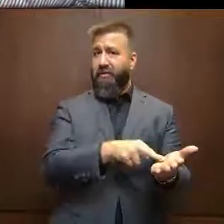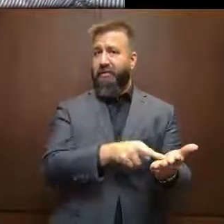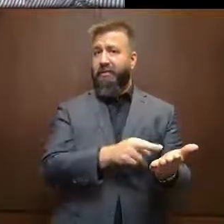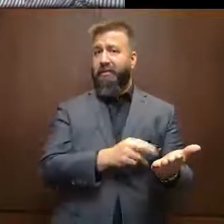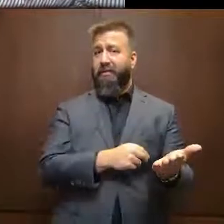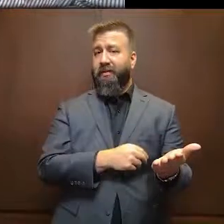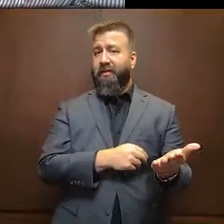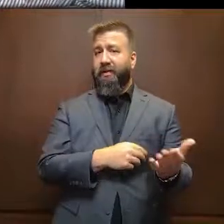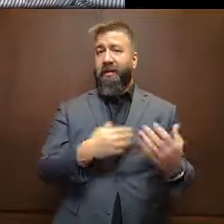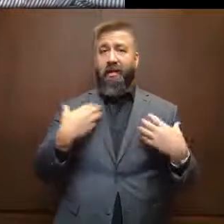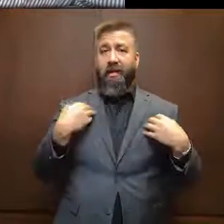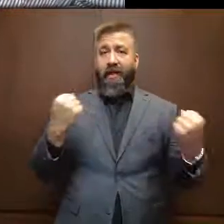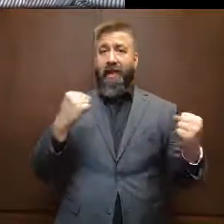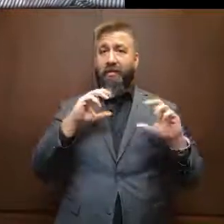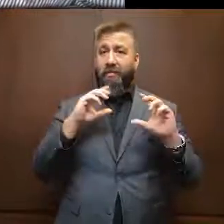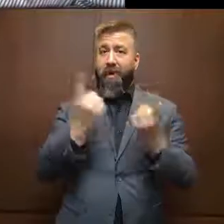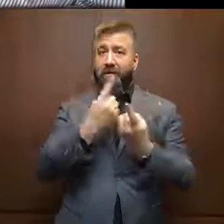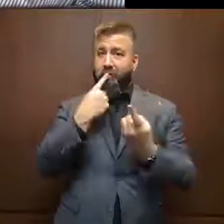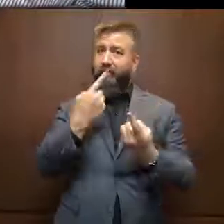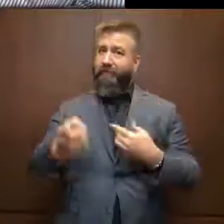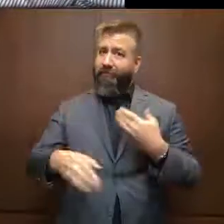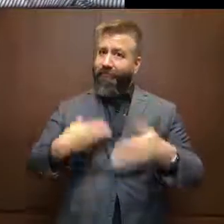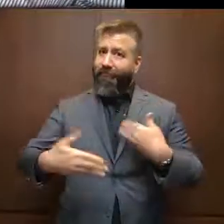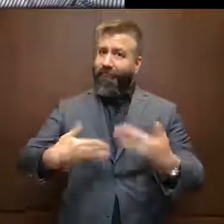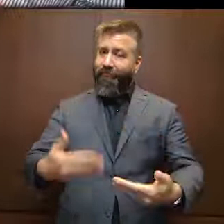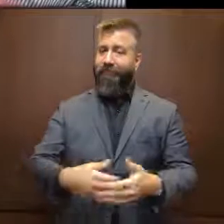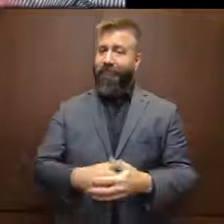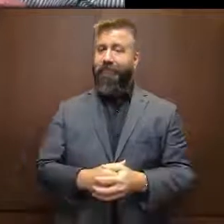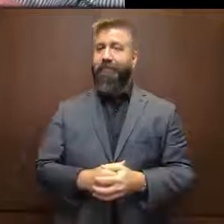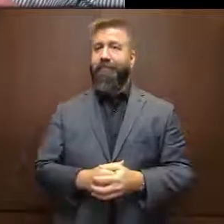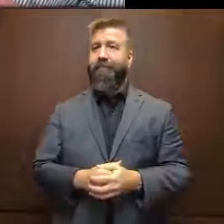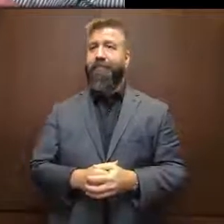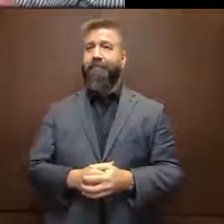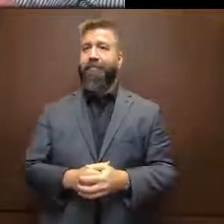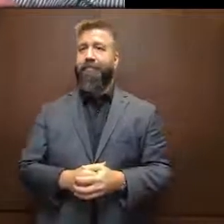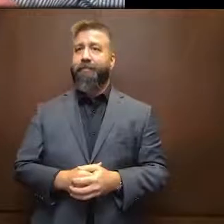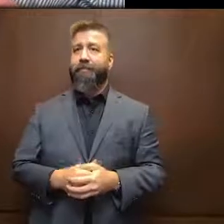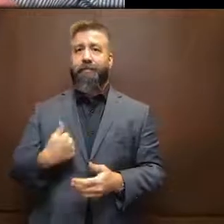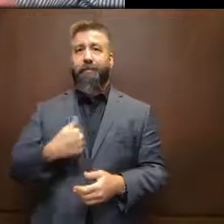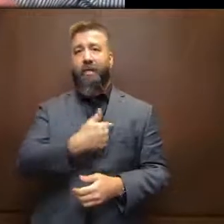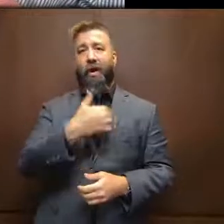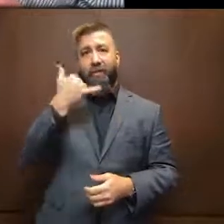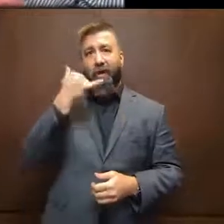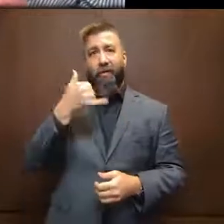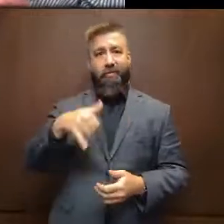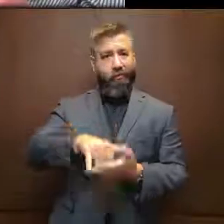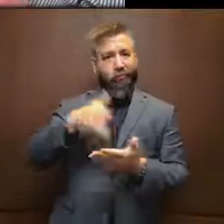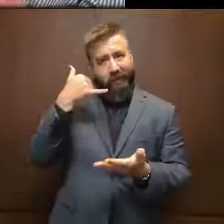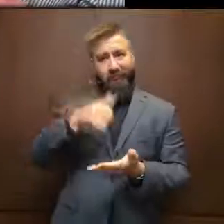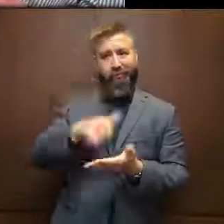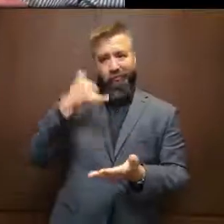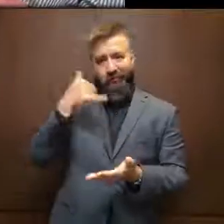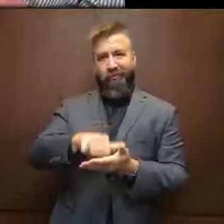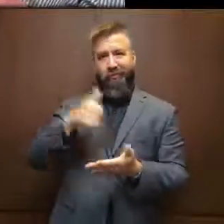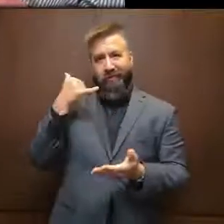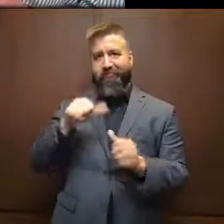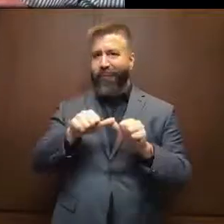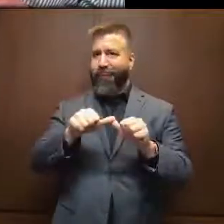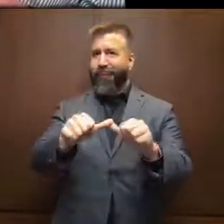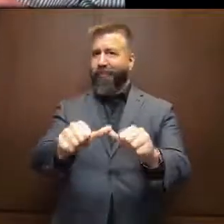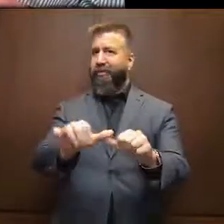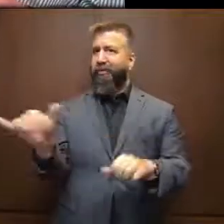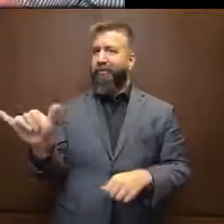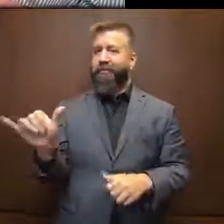the health department's rolling. It is, and I will tell you, our phones are on a roll too. So if anybody has any